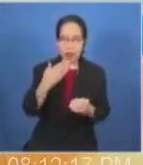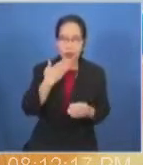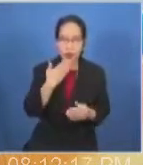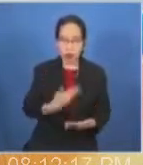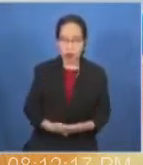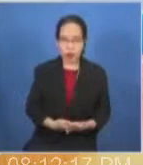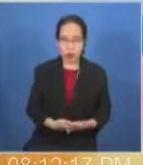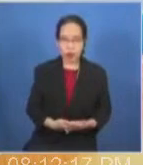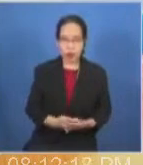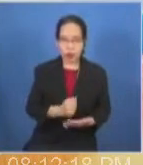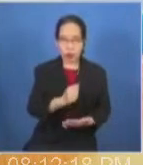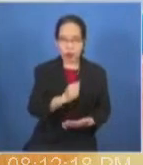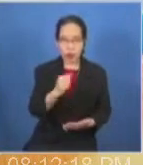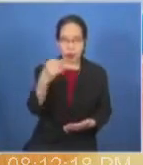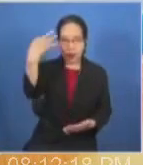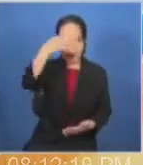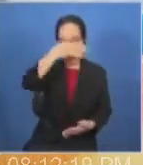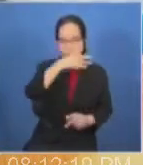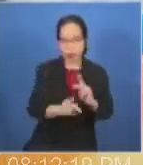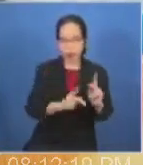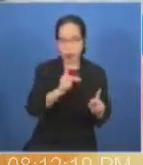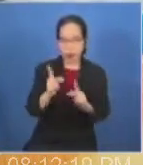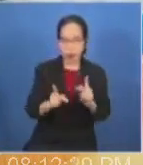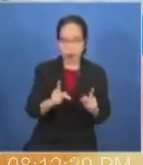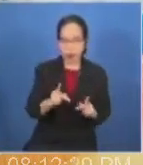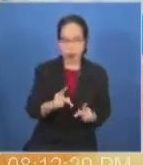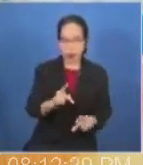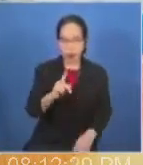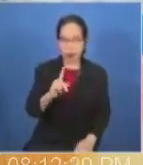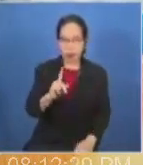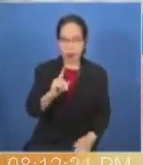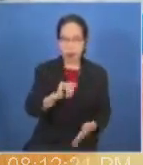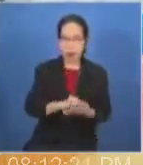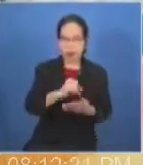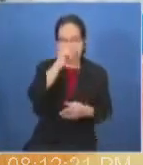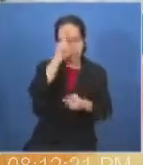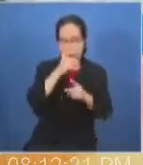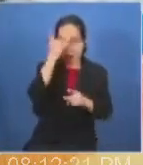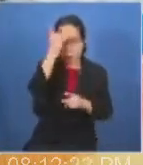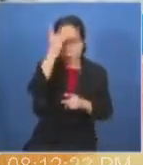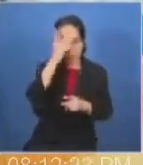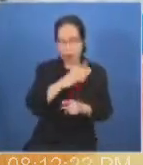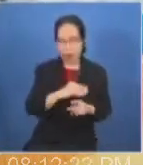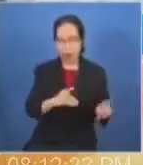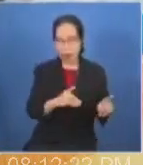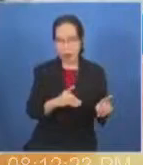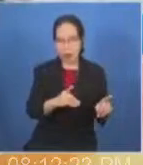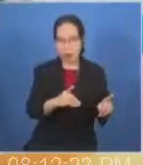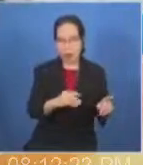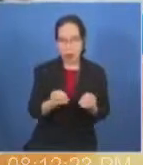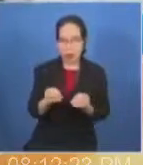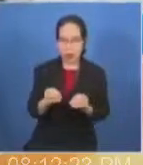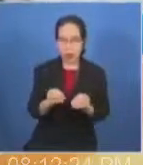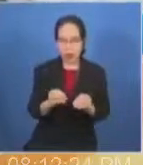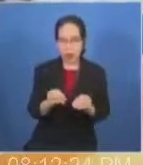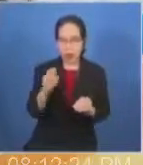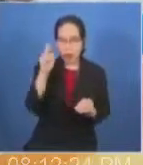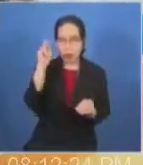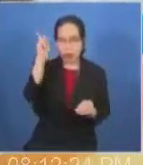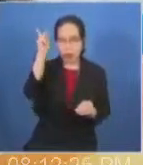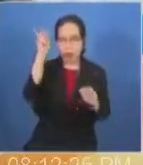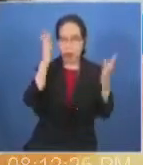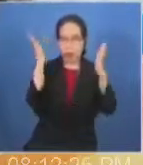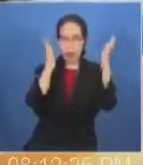for the Members Church of God International to do good to our fellow men. Those are only some of